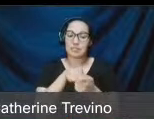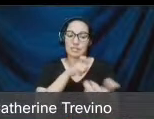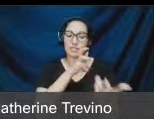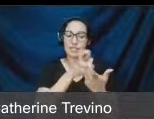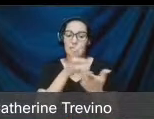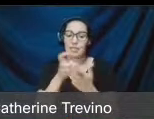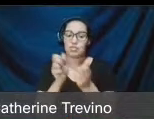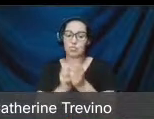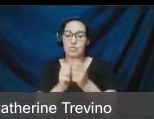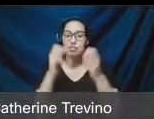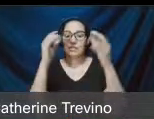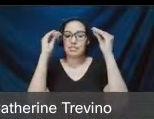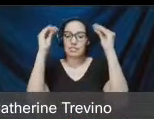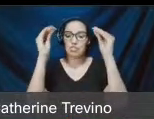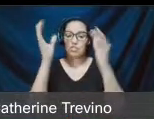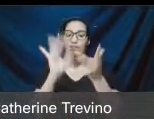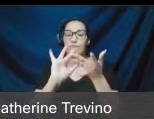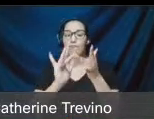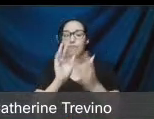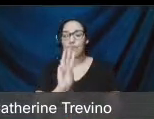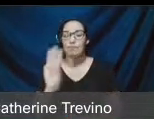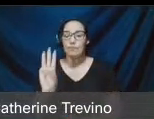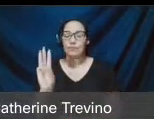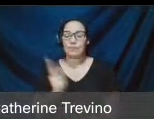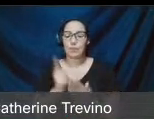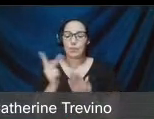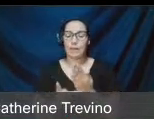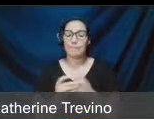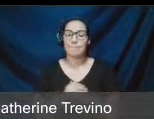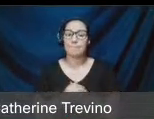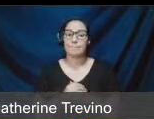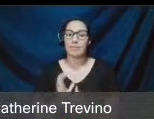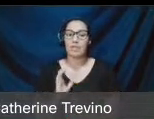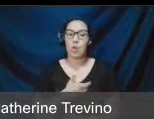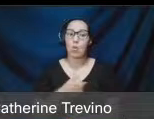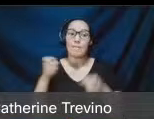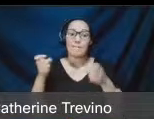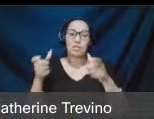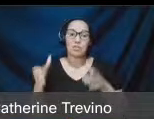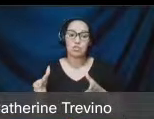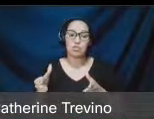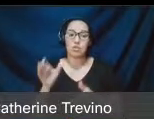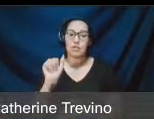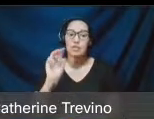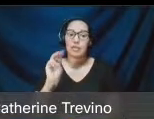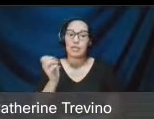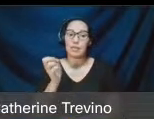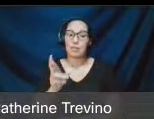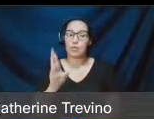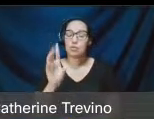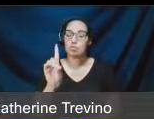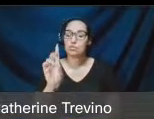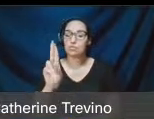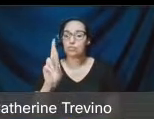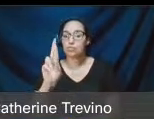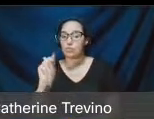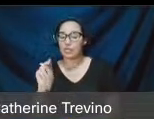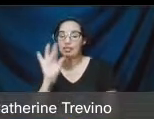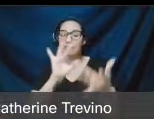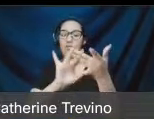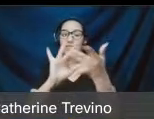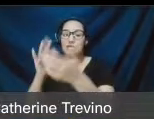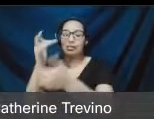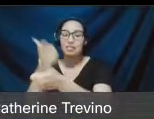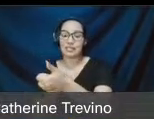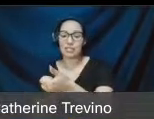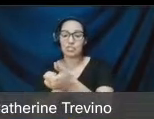in a virtual environment. Our asset manager, Amber Duran, is currently reaching out to site librarians to assure that our special ed